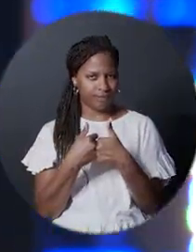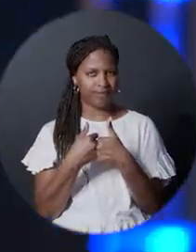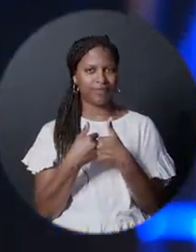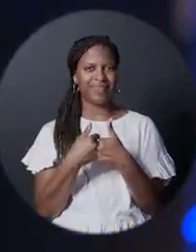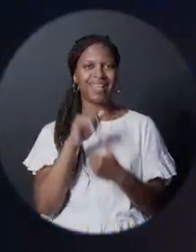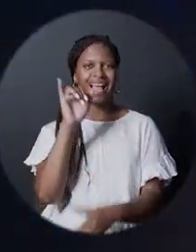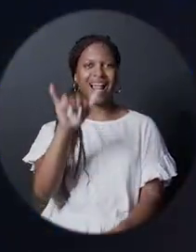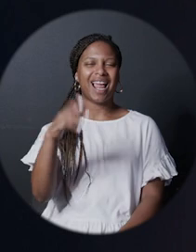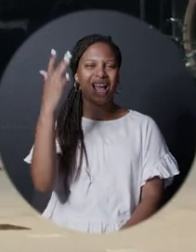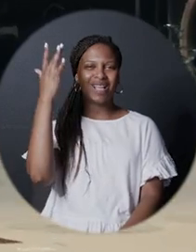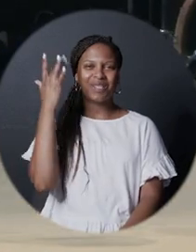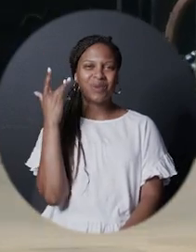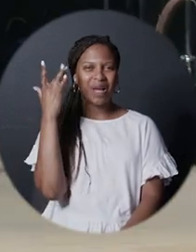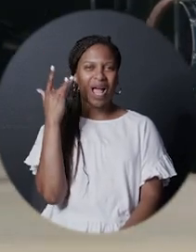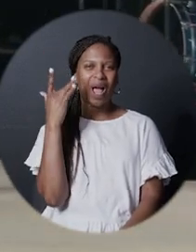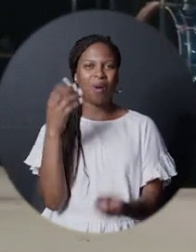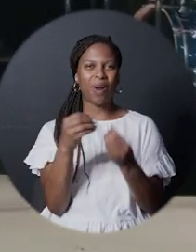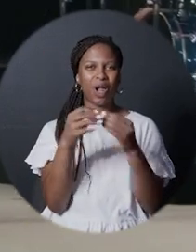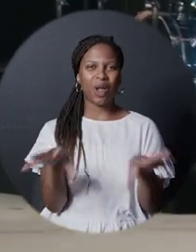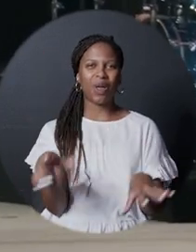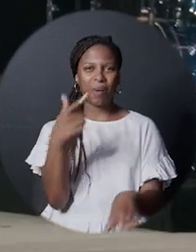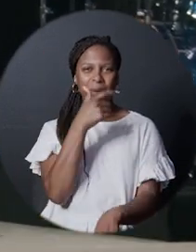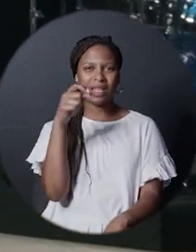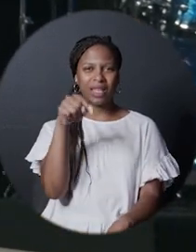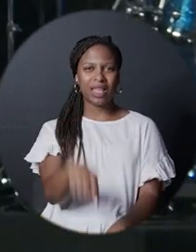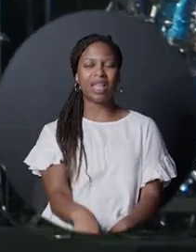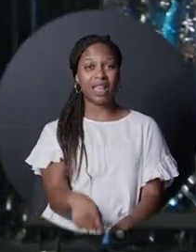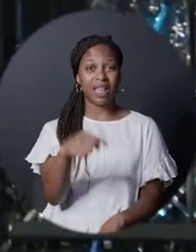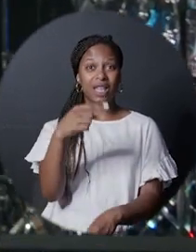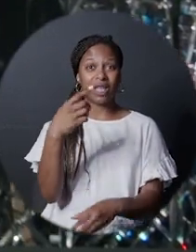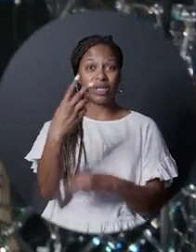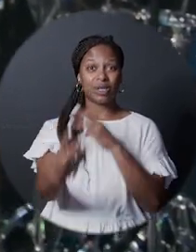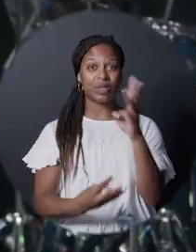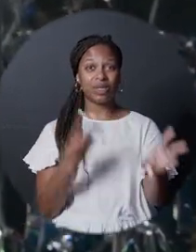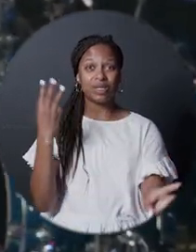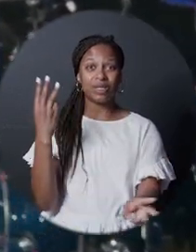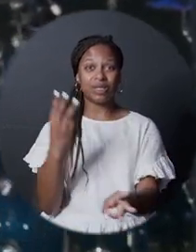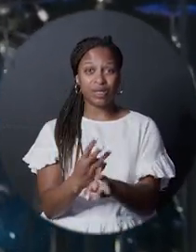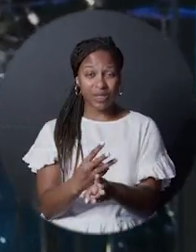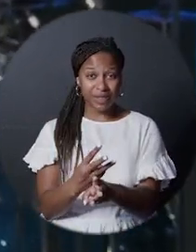game. That's why we're losing, because